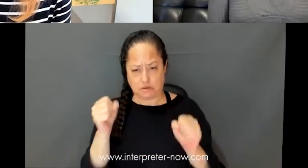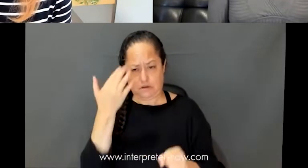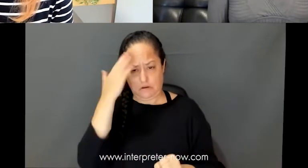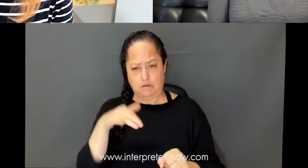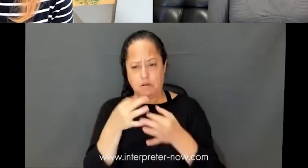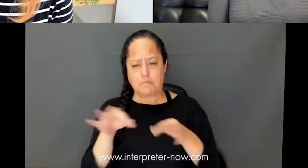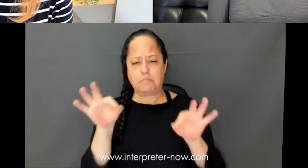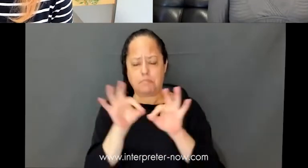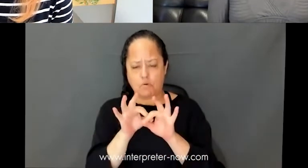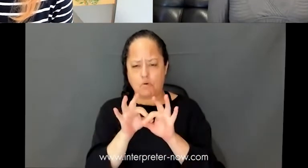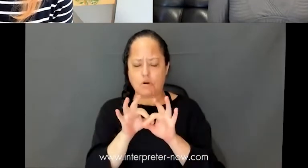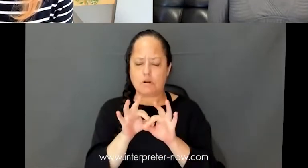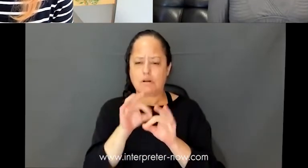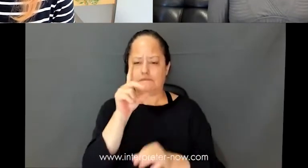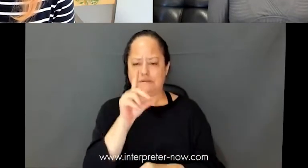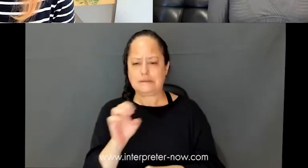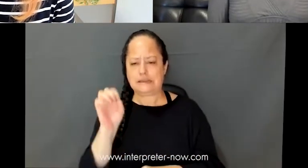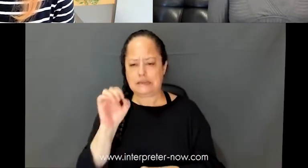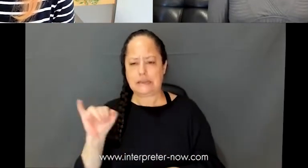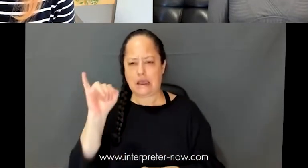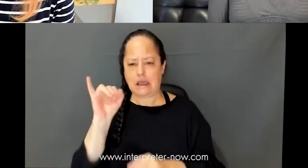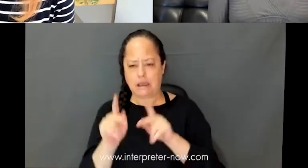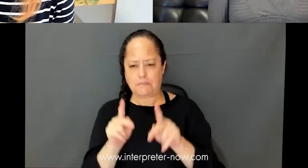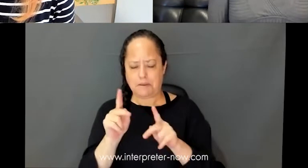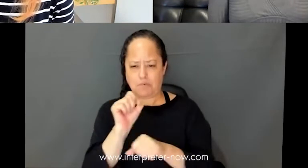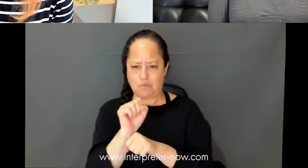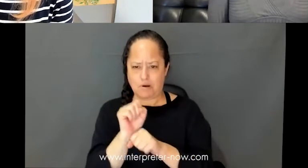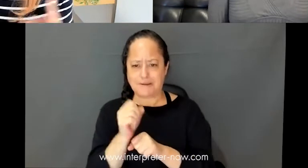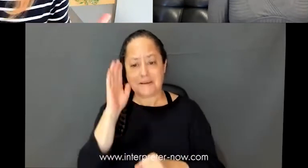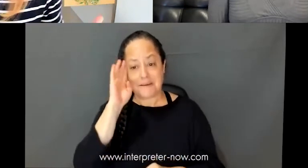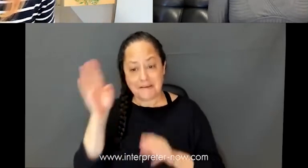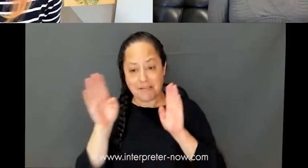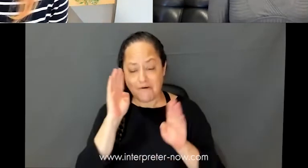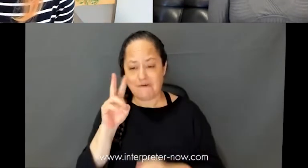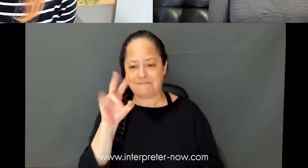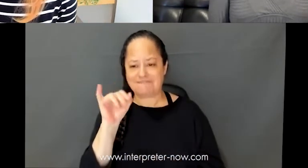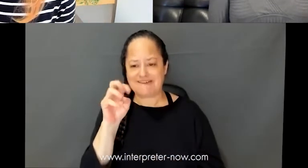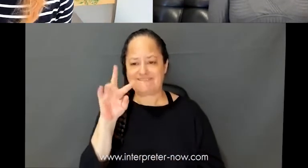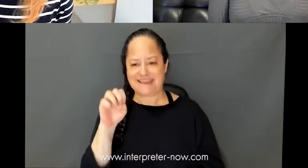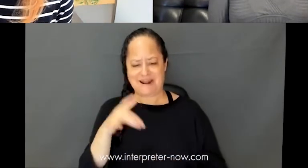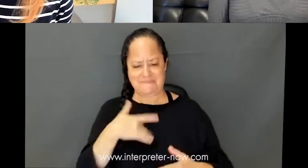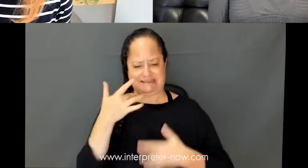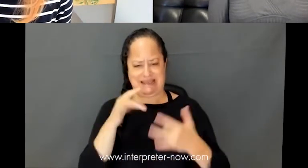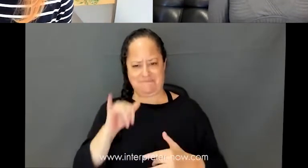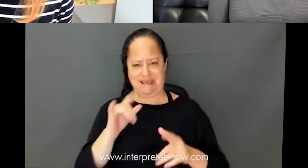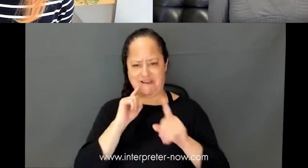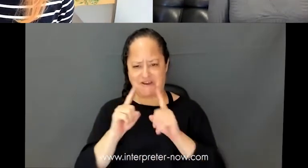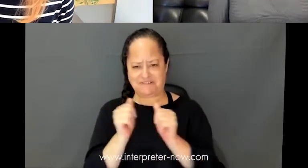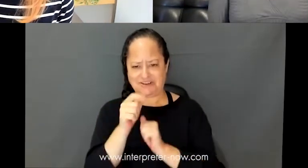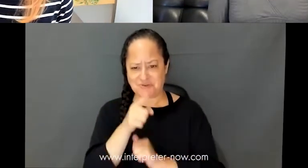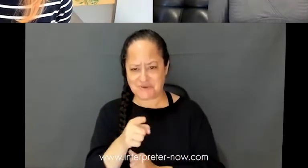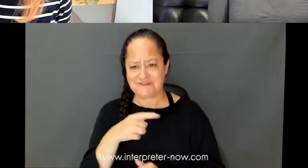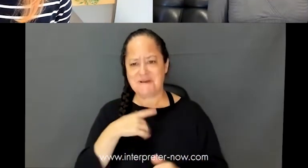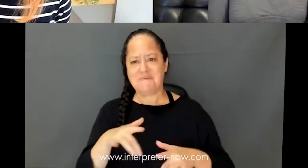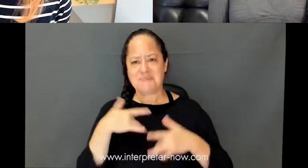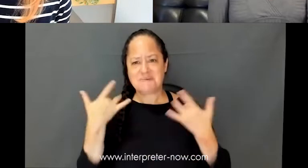working on diversity, equity, and inclusion. So hello, Vivienne. I'm so excited for this conversation with you. I'm thrilled to